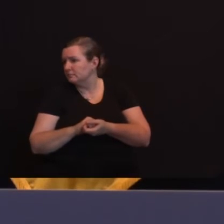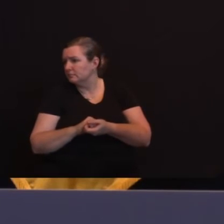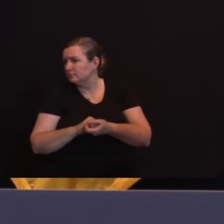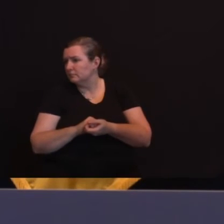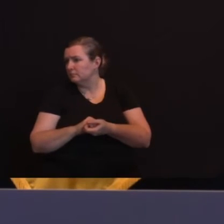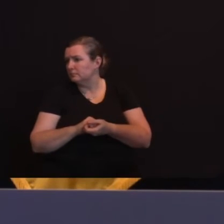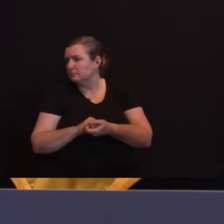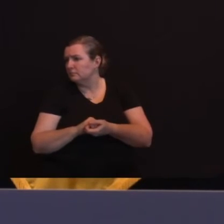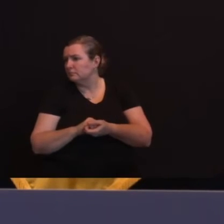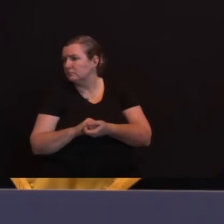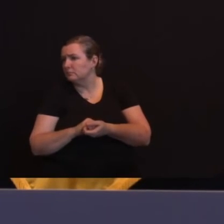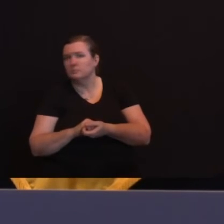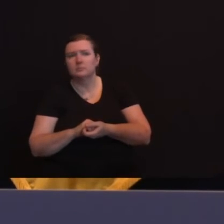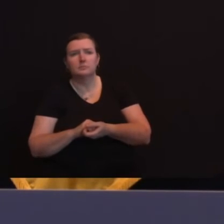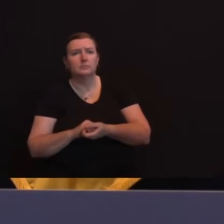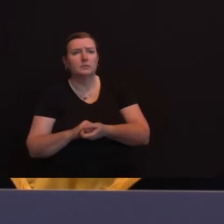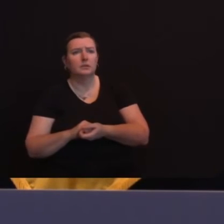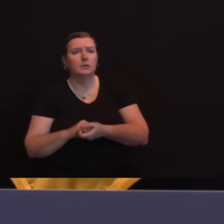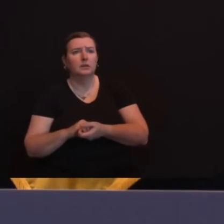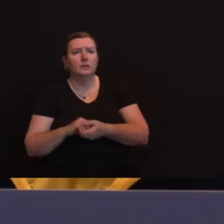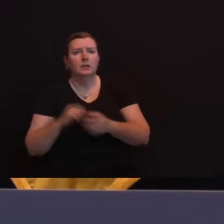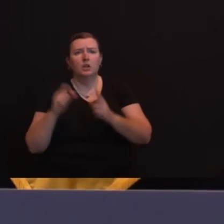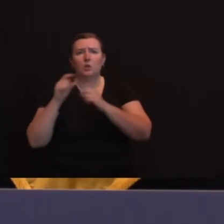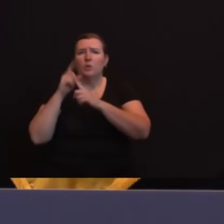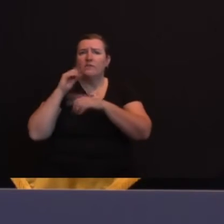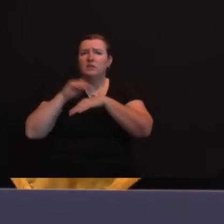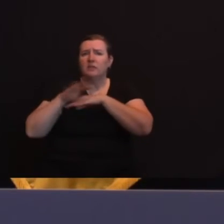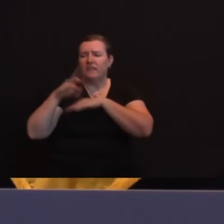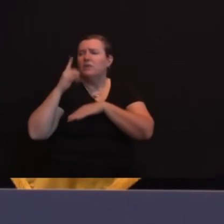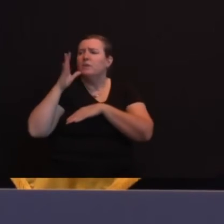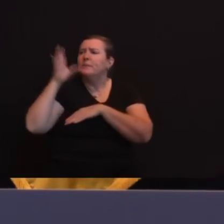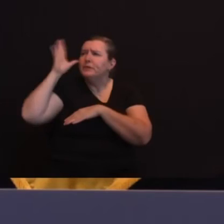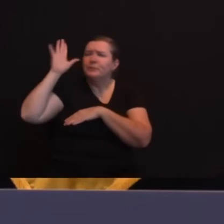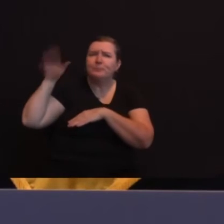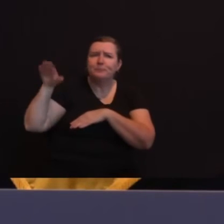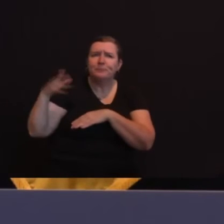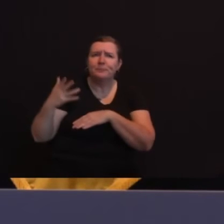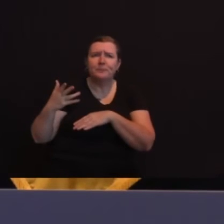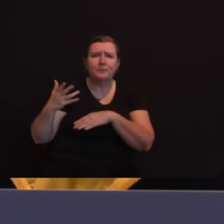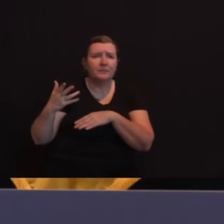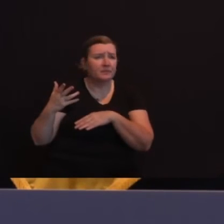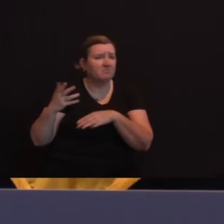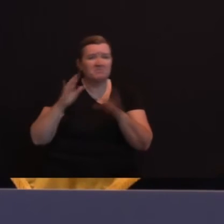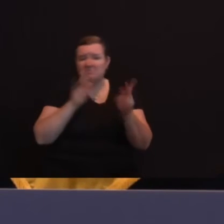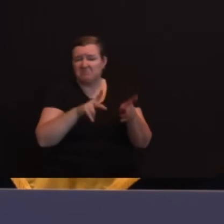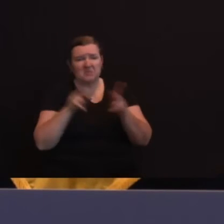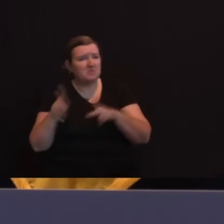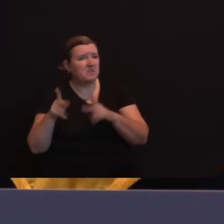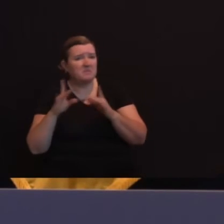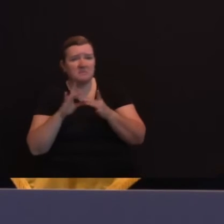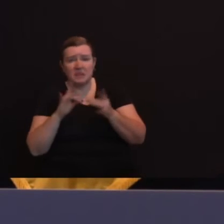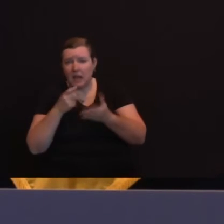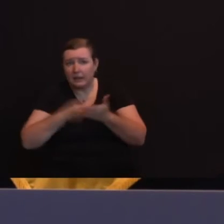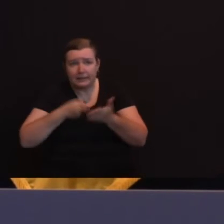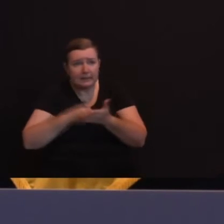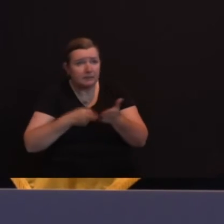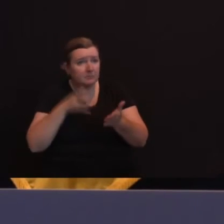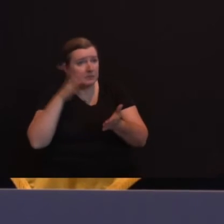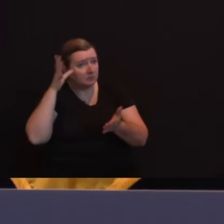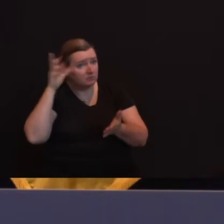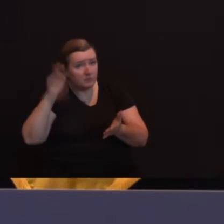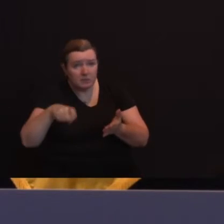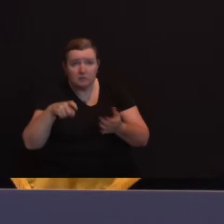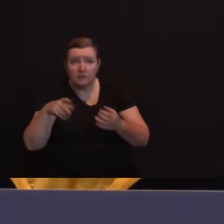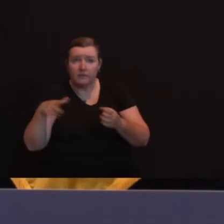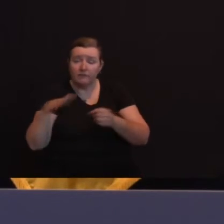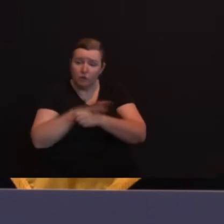Well, I think the parents, just as I mentioned in the hockey example, parents need to be full partners in this, and they